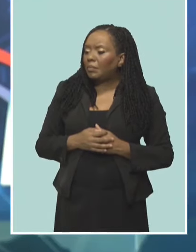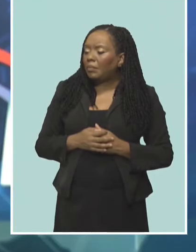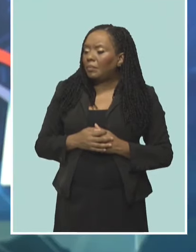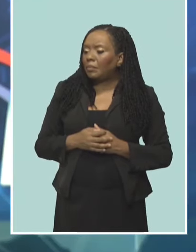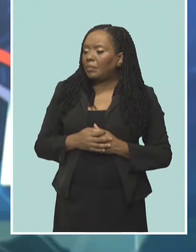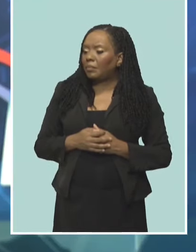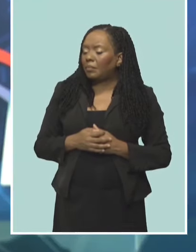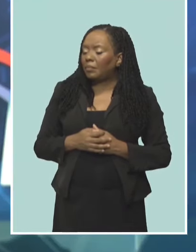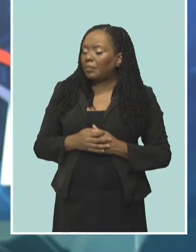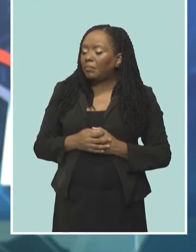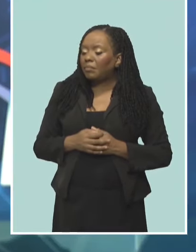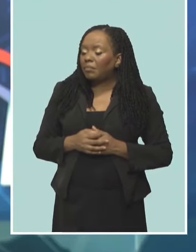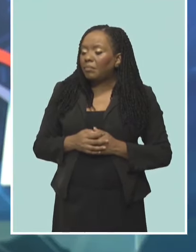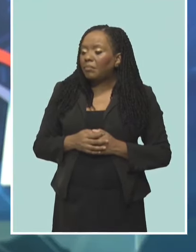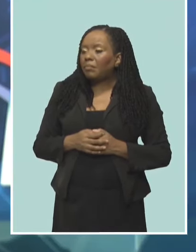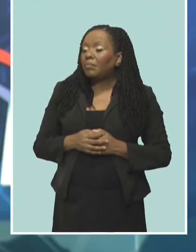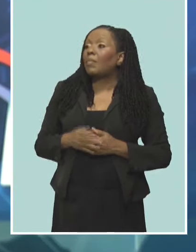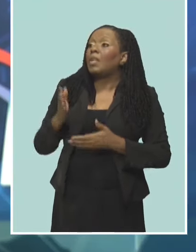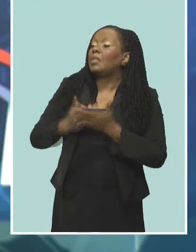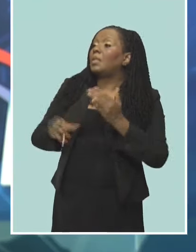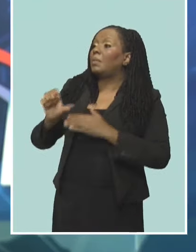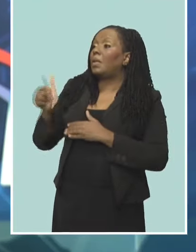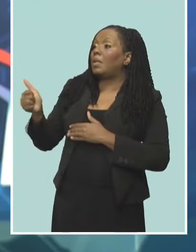to welcome some other countries into the group.